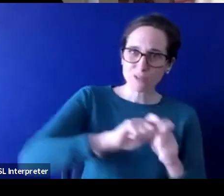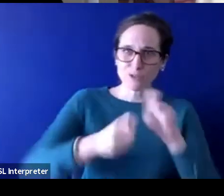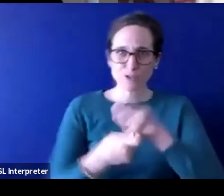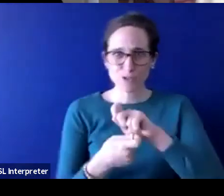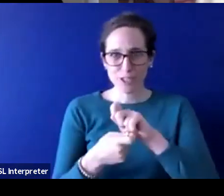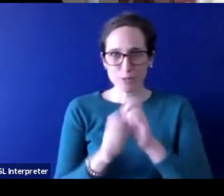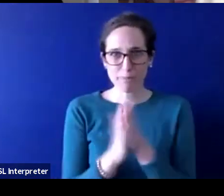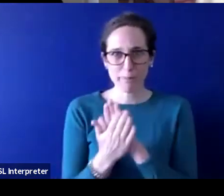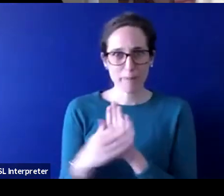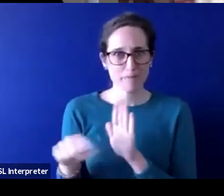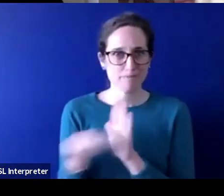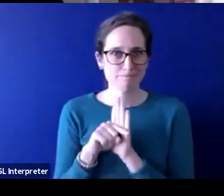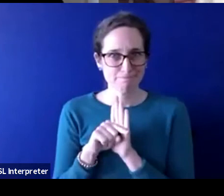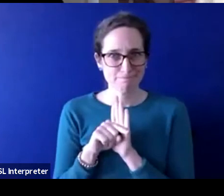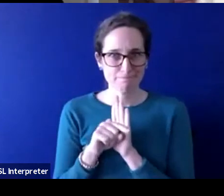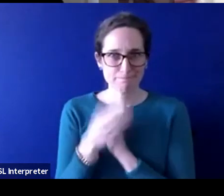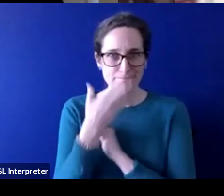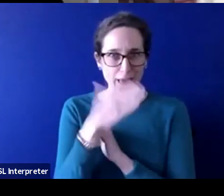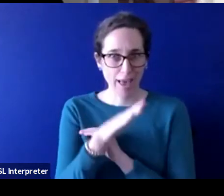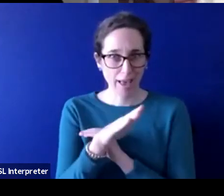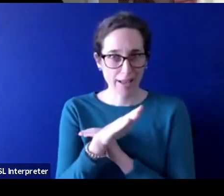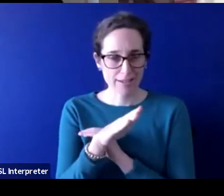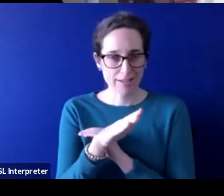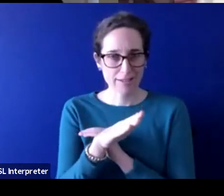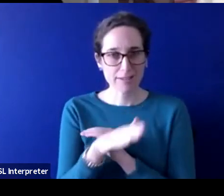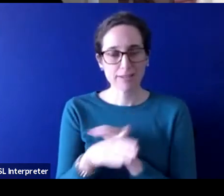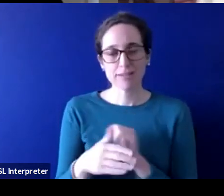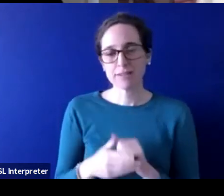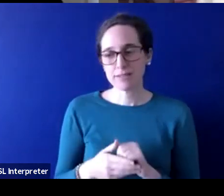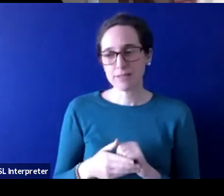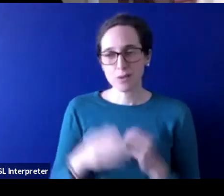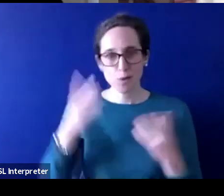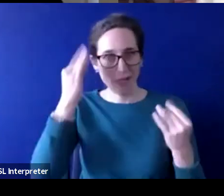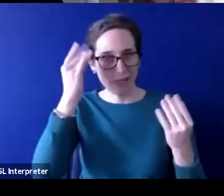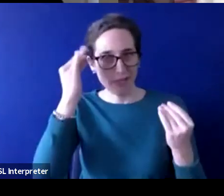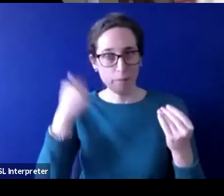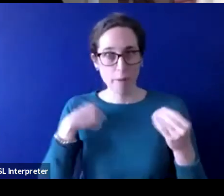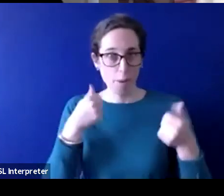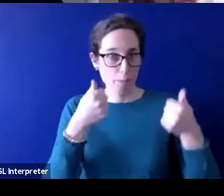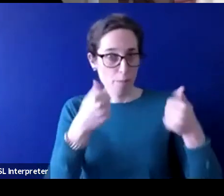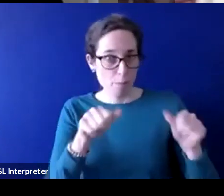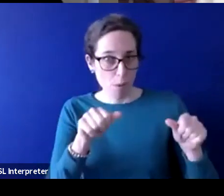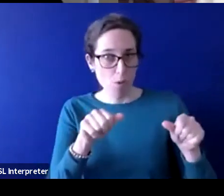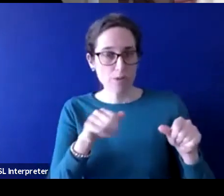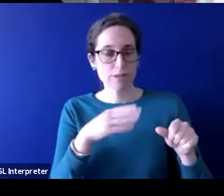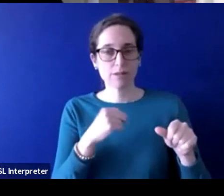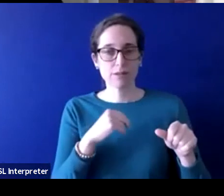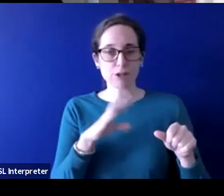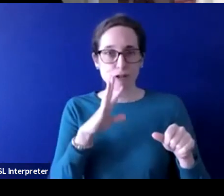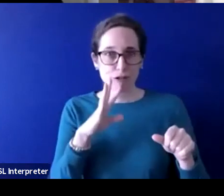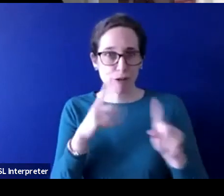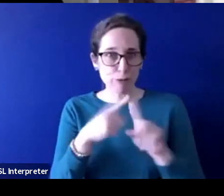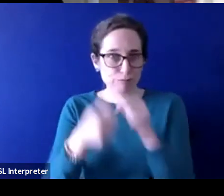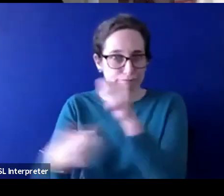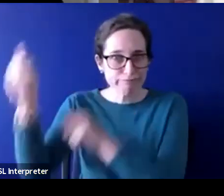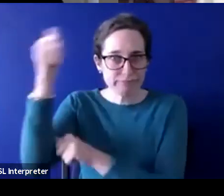And it's hard that we can try to do it by posting and show others and talking to the head people, but at the same time, for